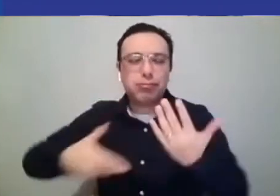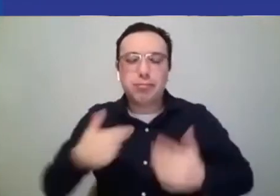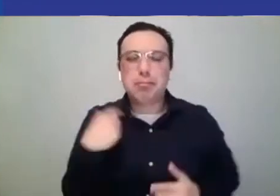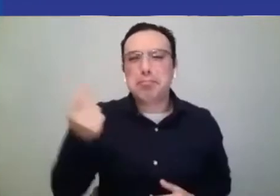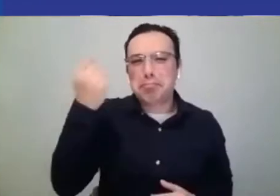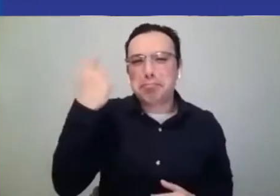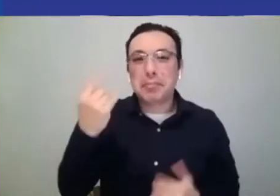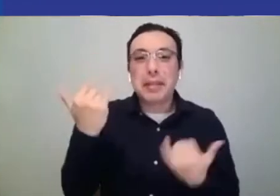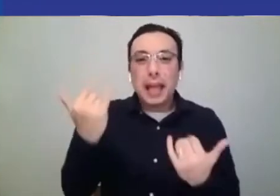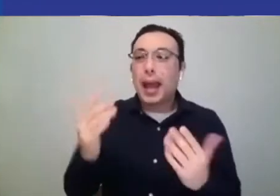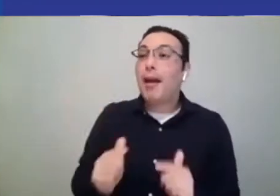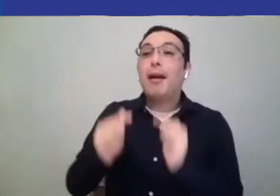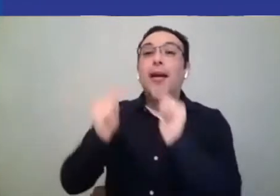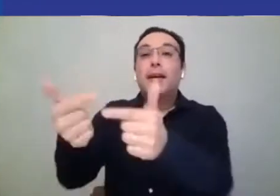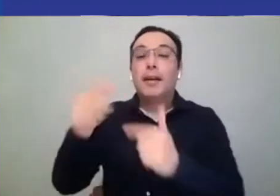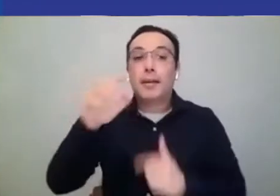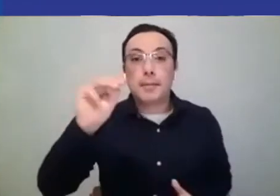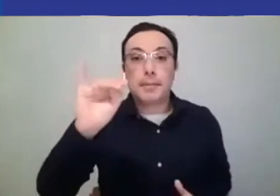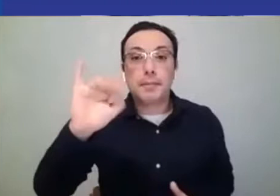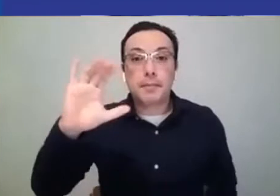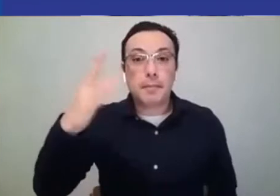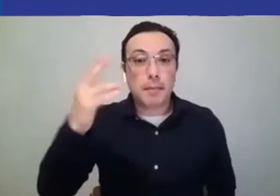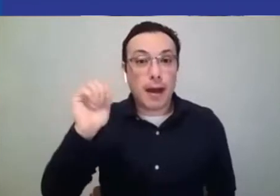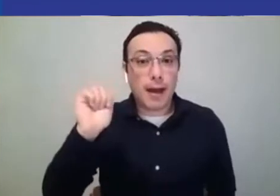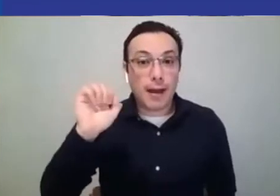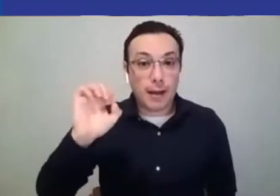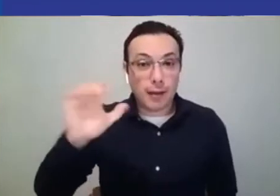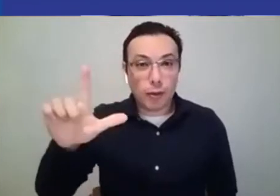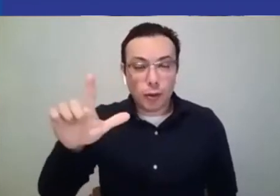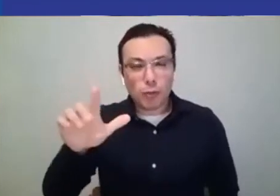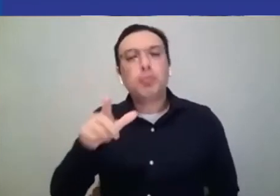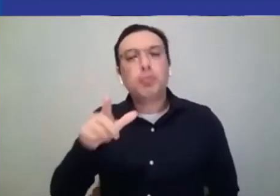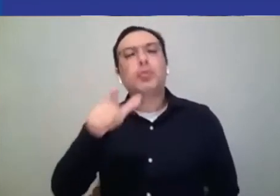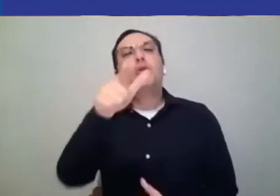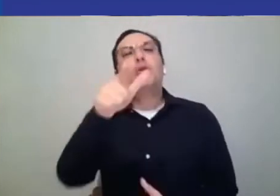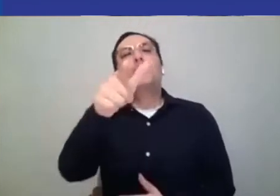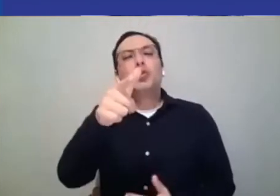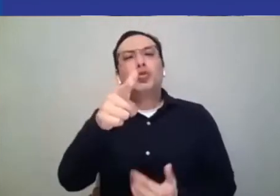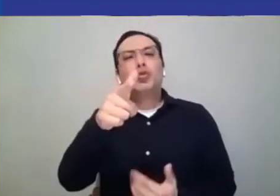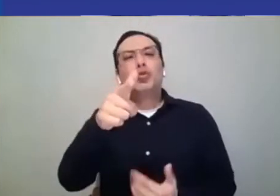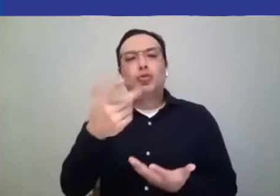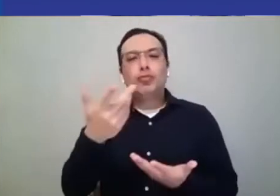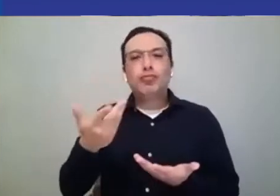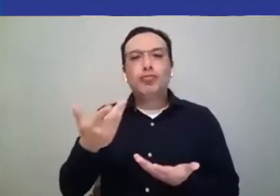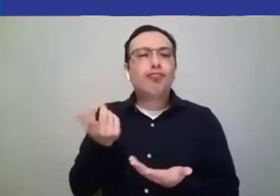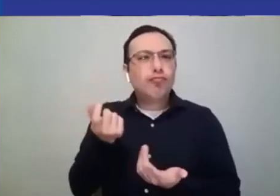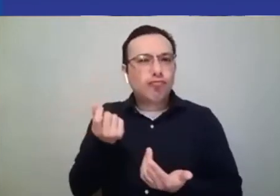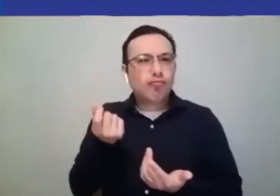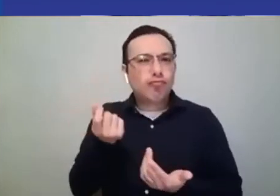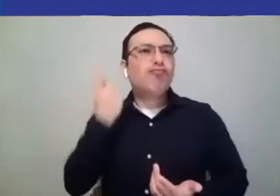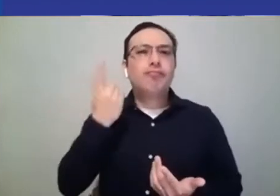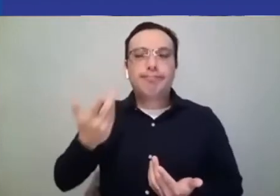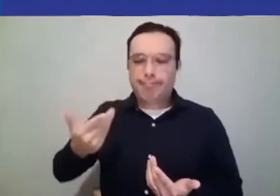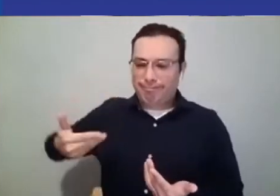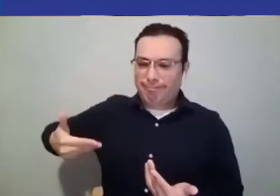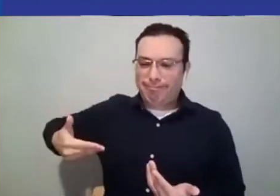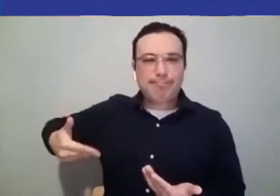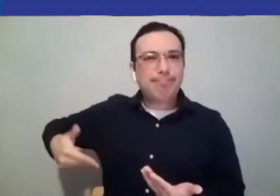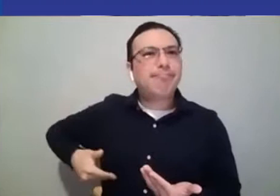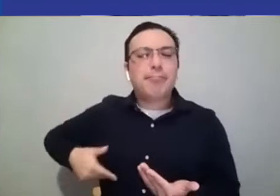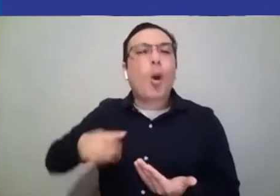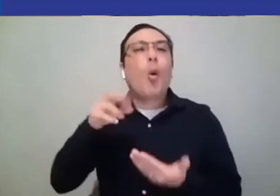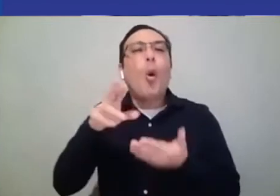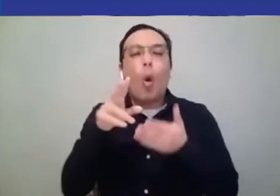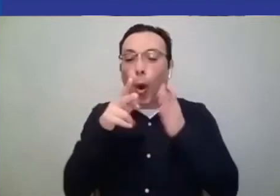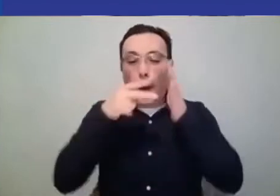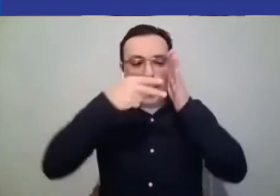understanding of social dance. I'm gonna pass it over to Michael next and ask Michael, what is your understanding